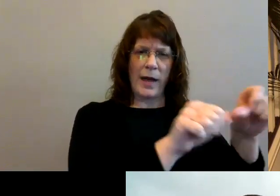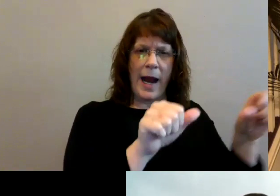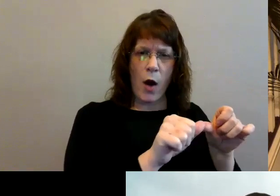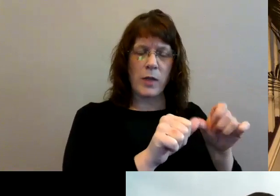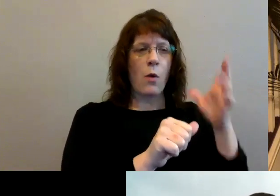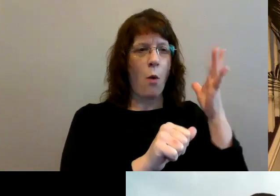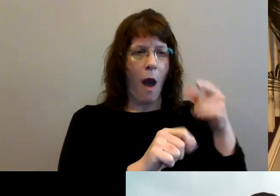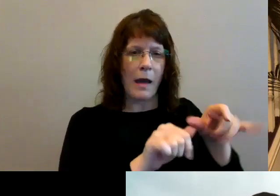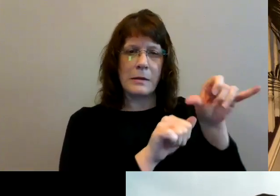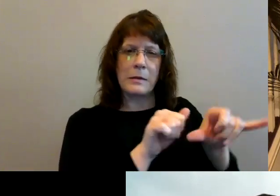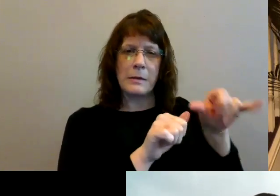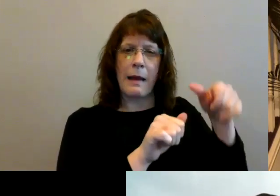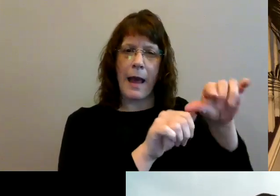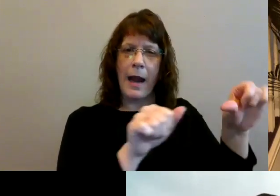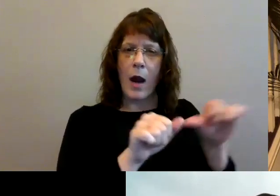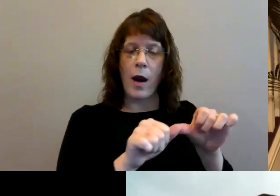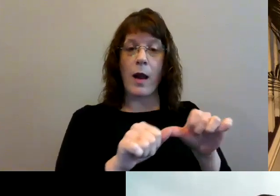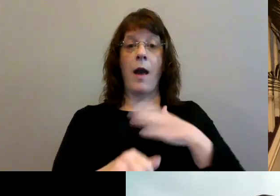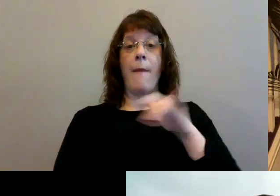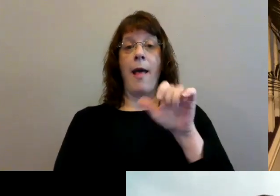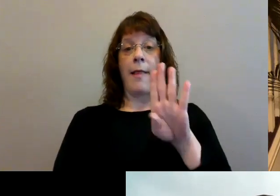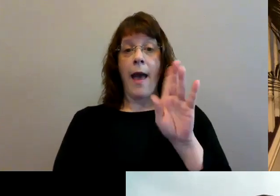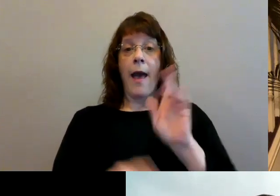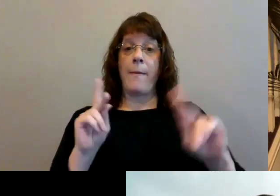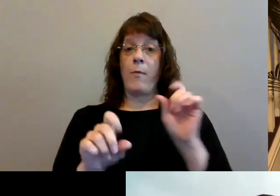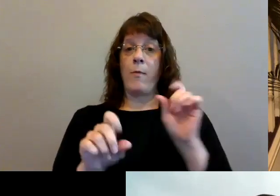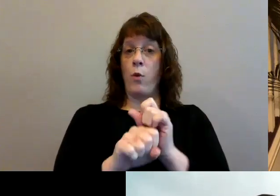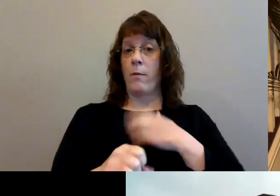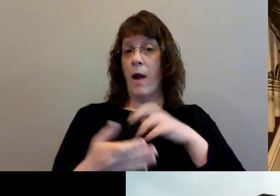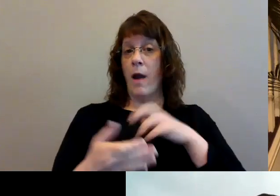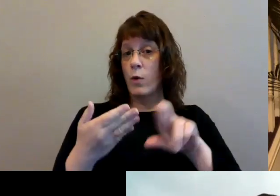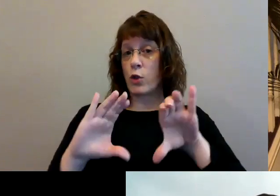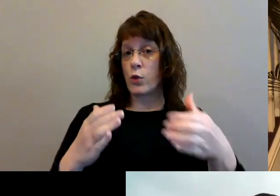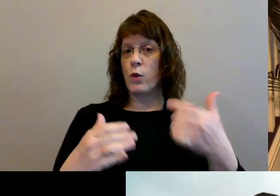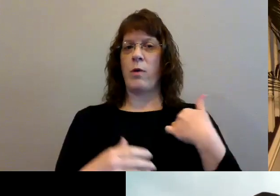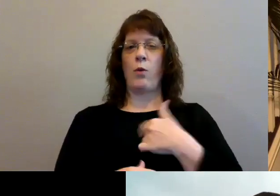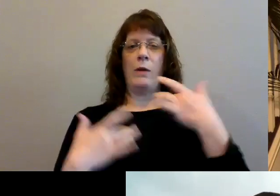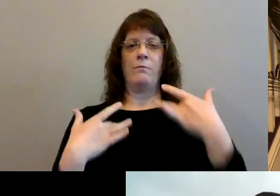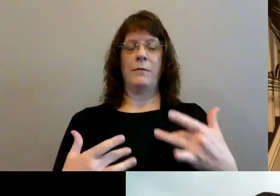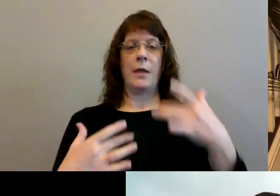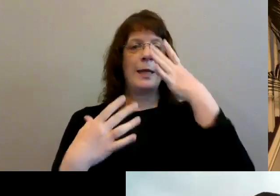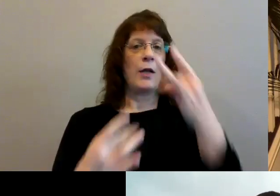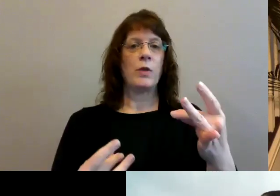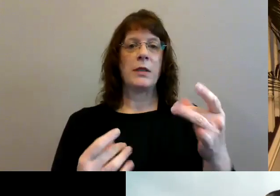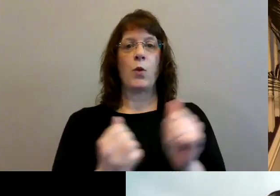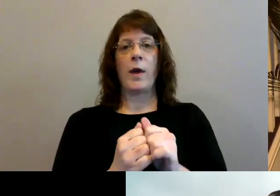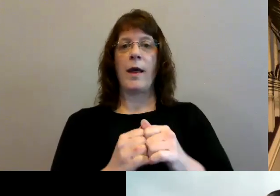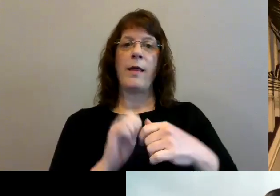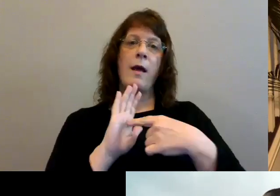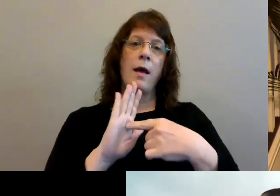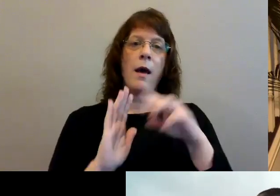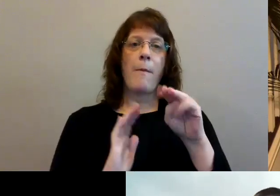poor. And in my lab and the people that work in my research group, we're mostly interested in modeling and thinking about